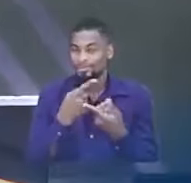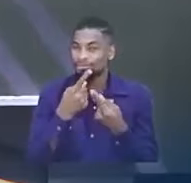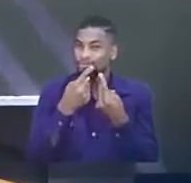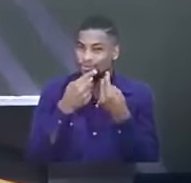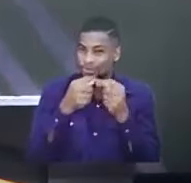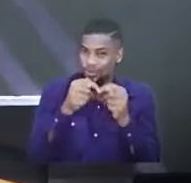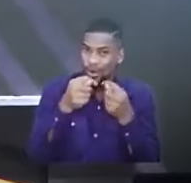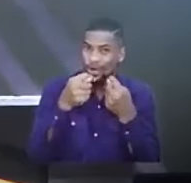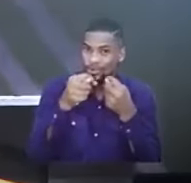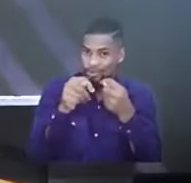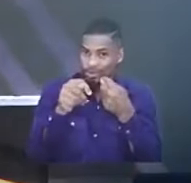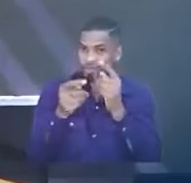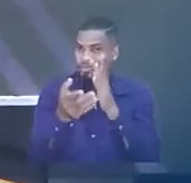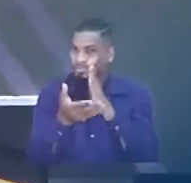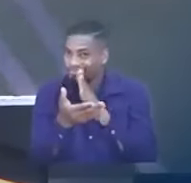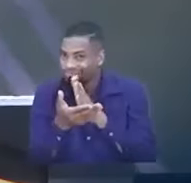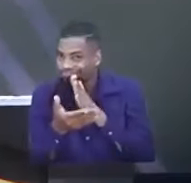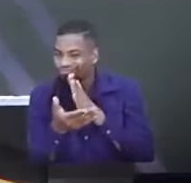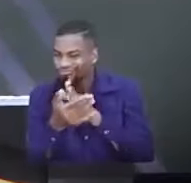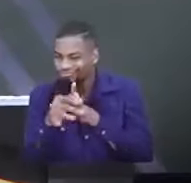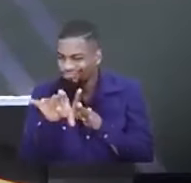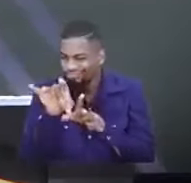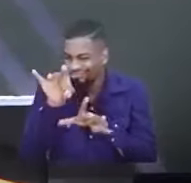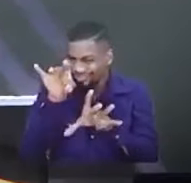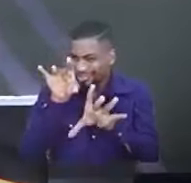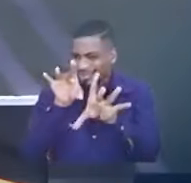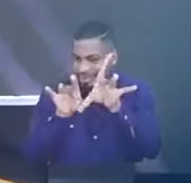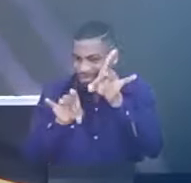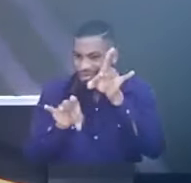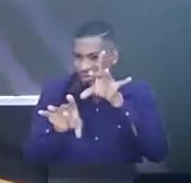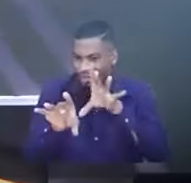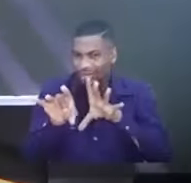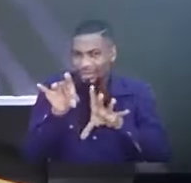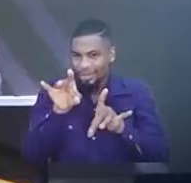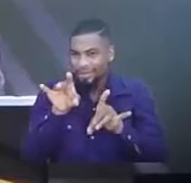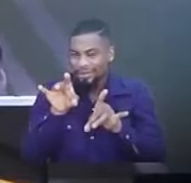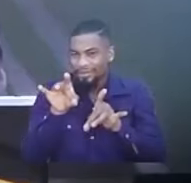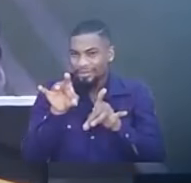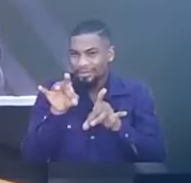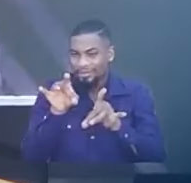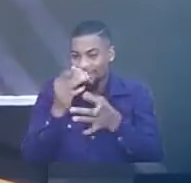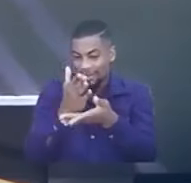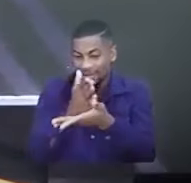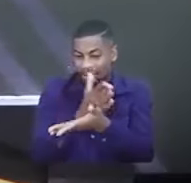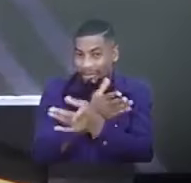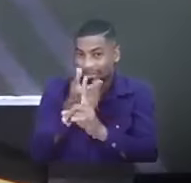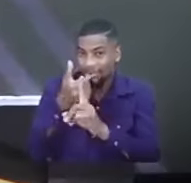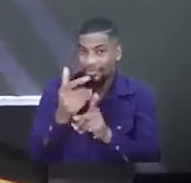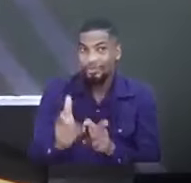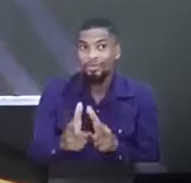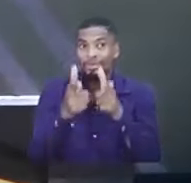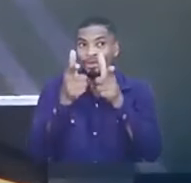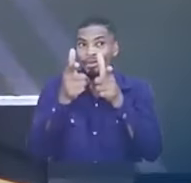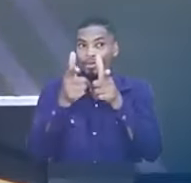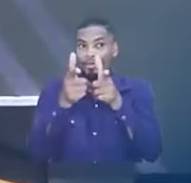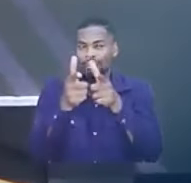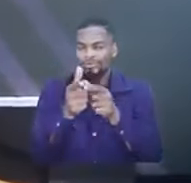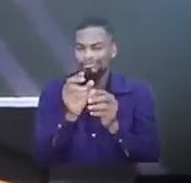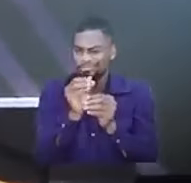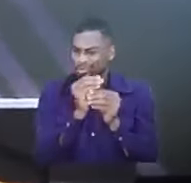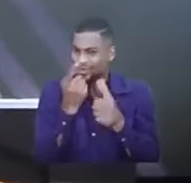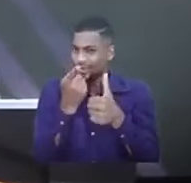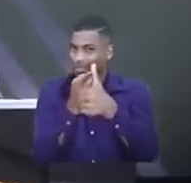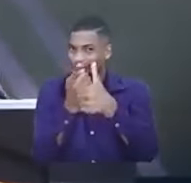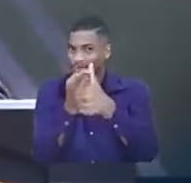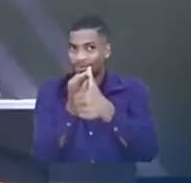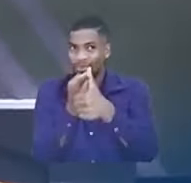able to pick what we have and top up with what you also have. Now, I've observed that